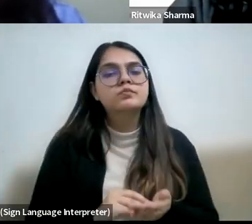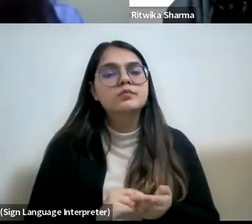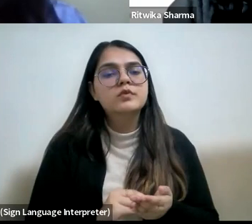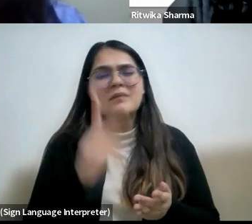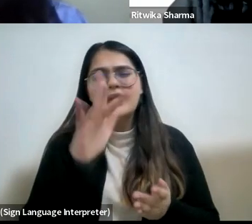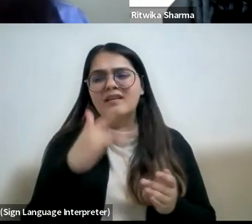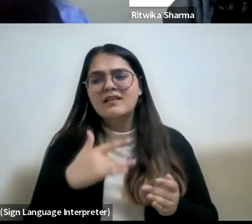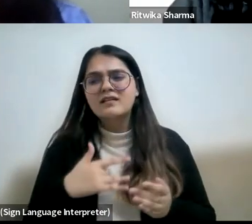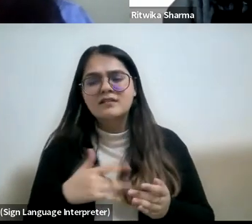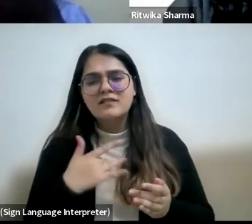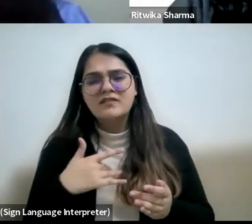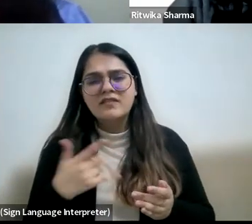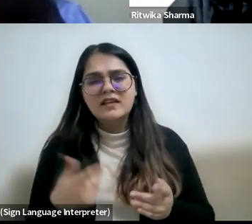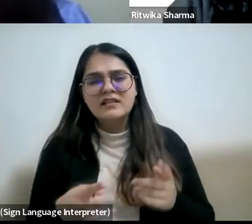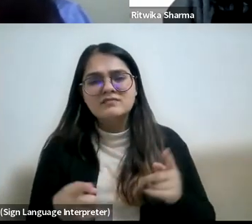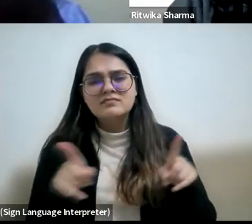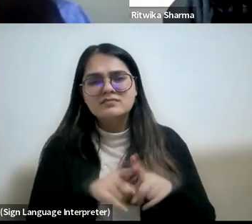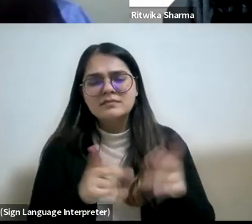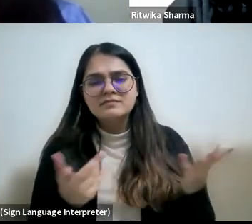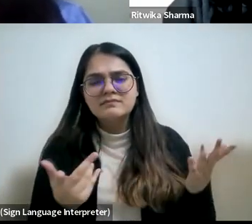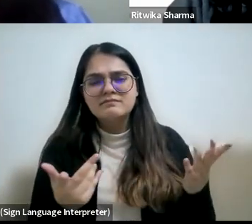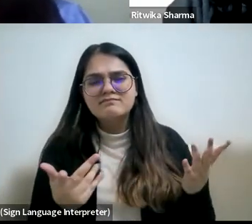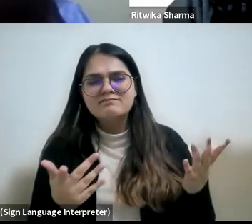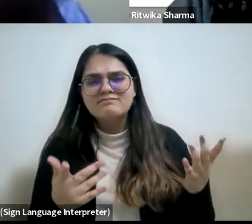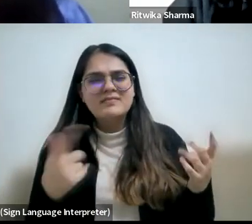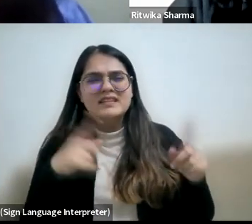to me quite an antithesis of